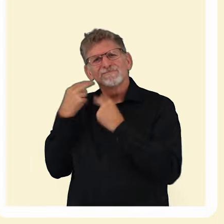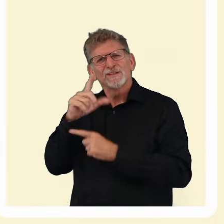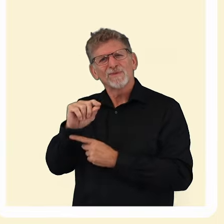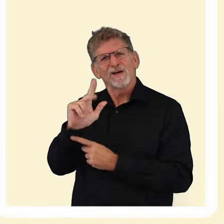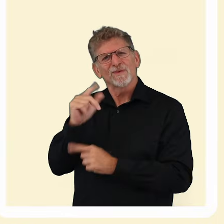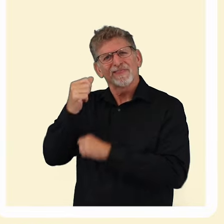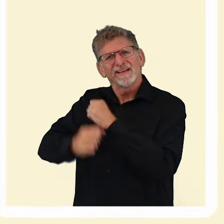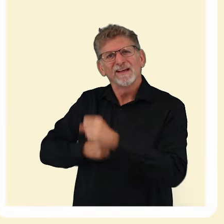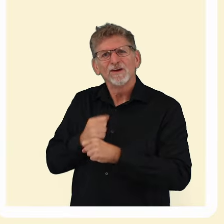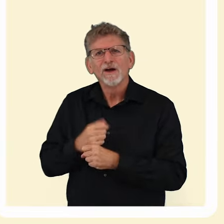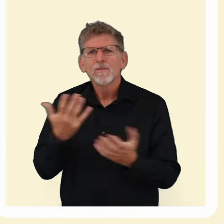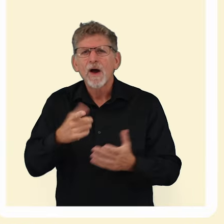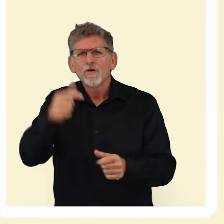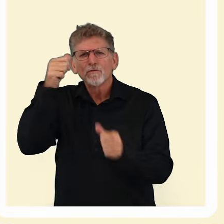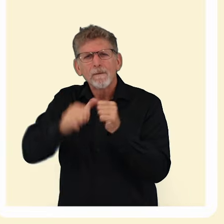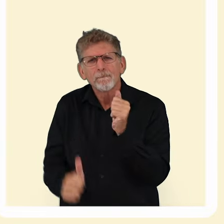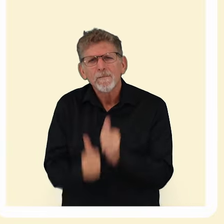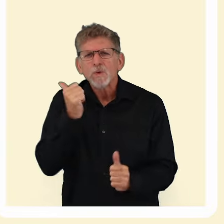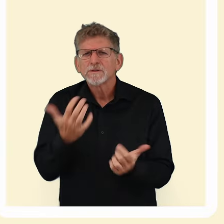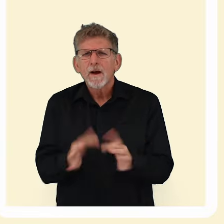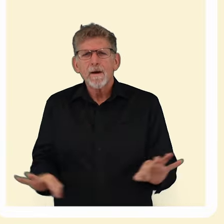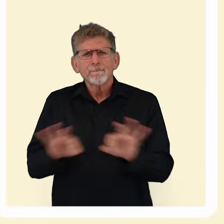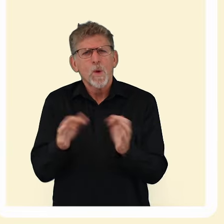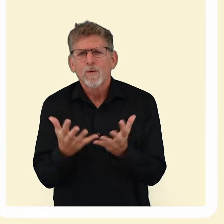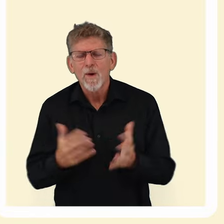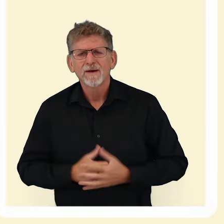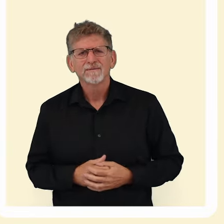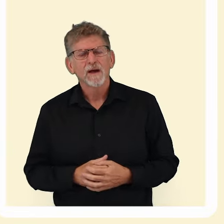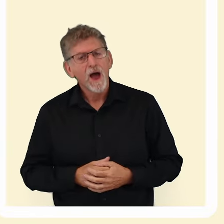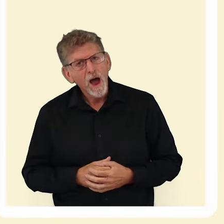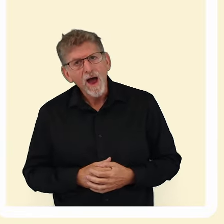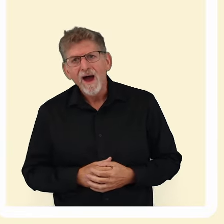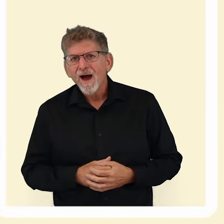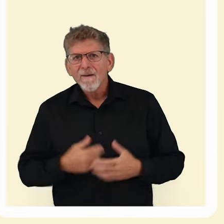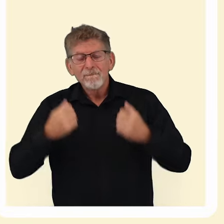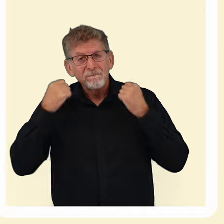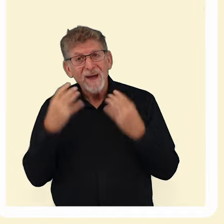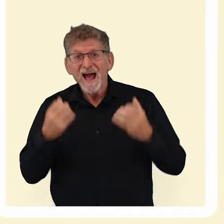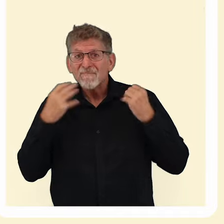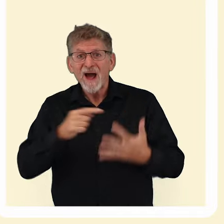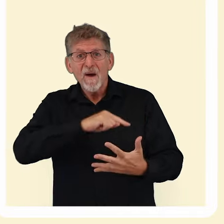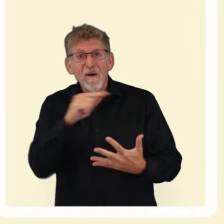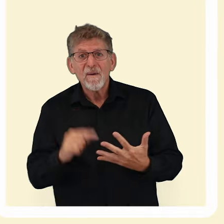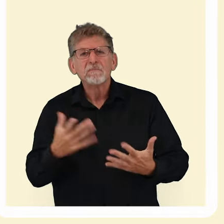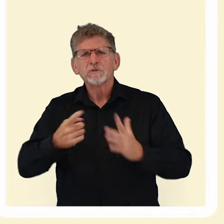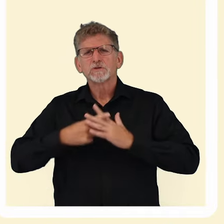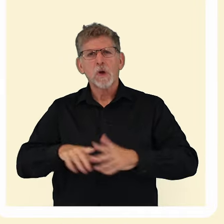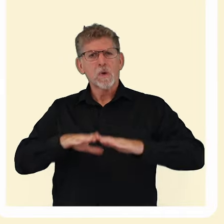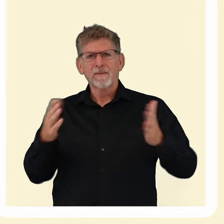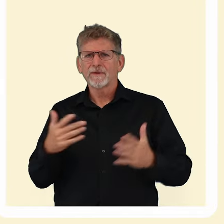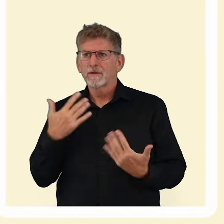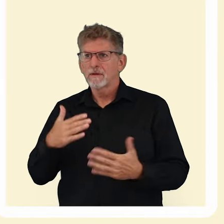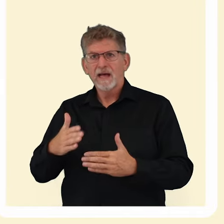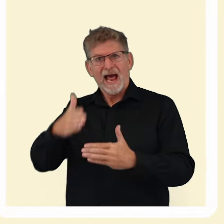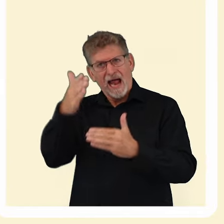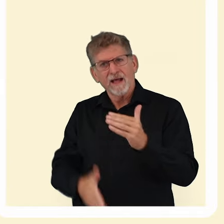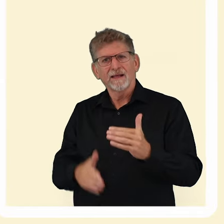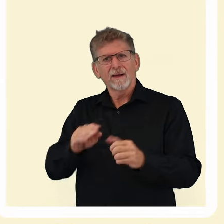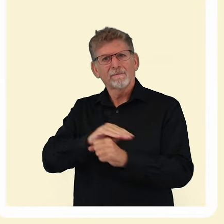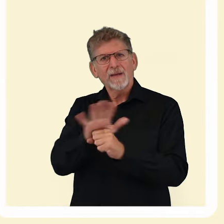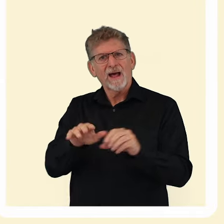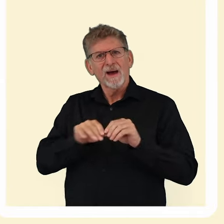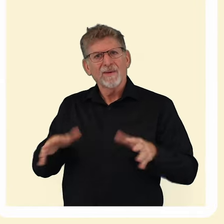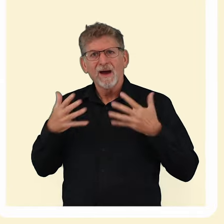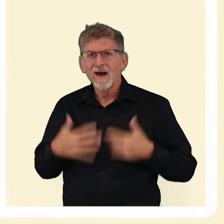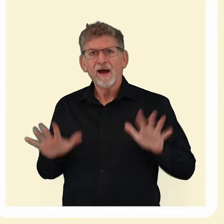So many things. Start by saying it was the real end of the pandemic. Yes, indeed. So for us at the